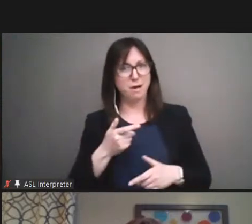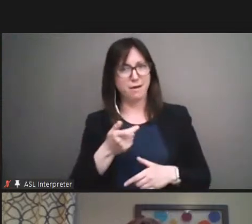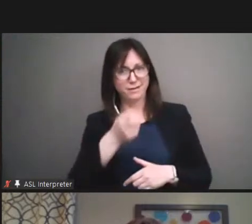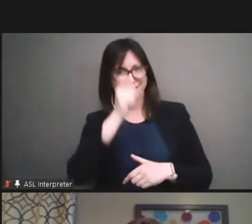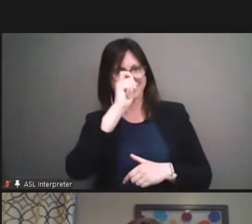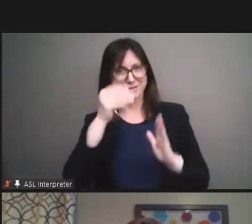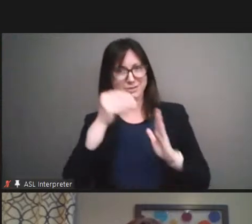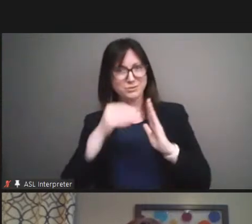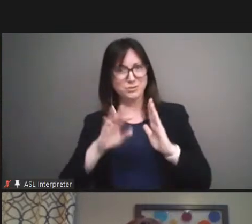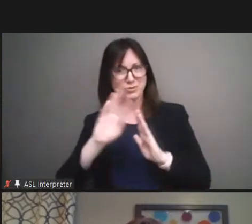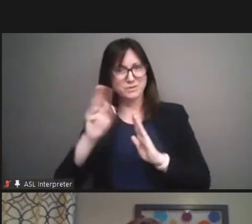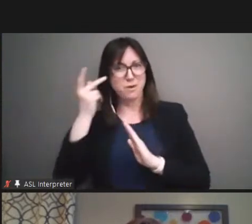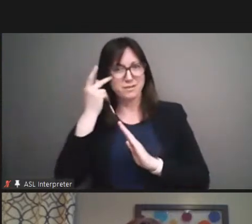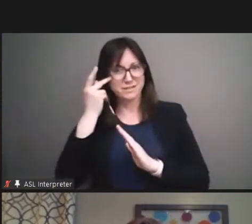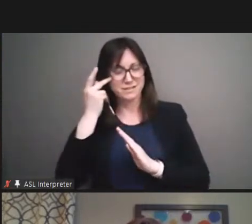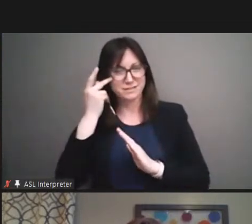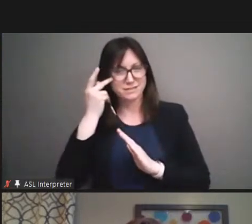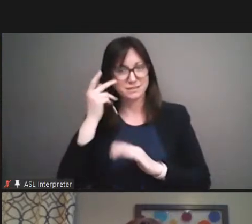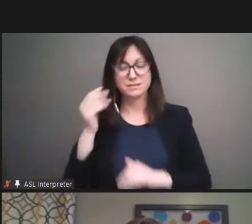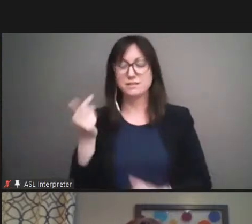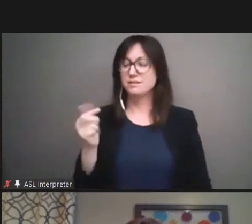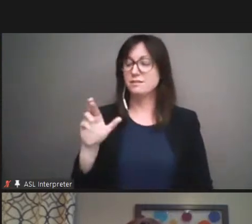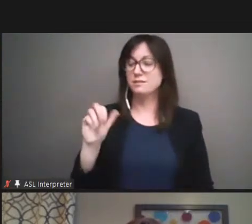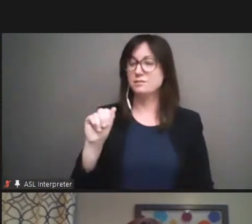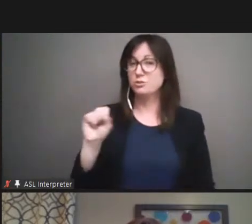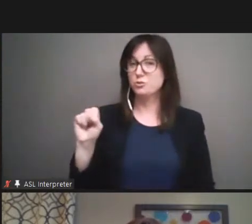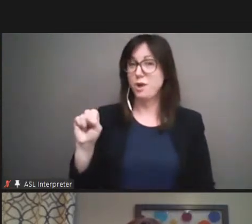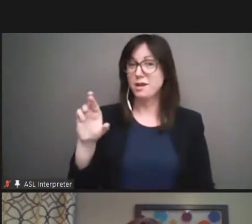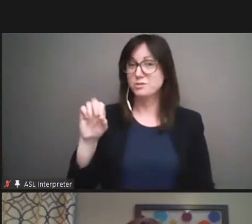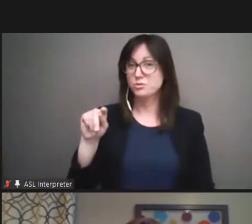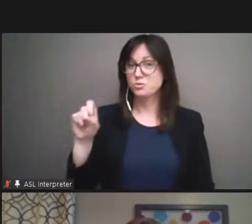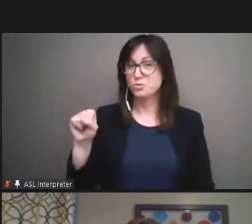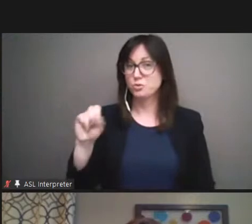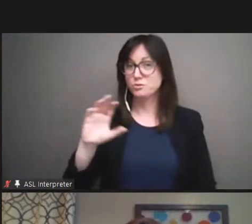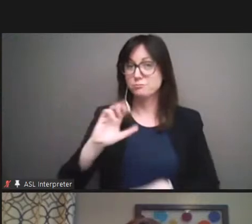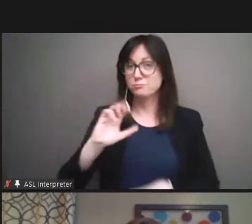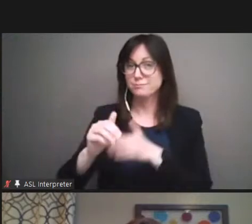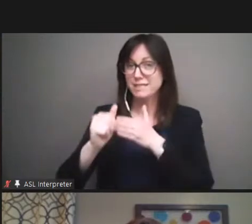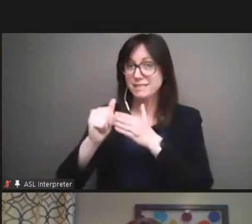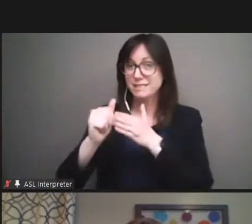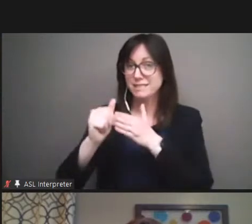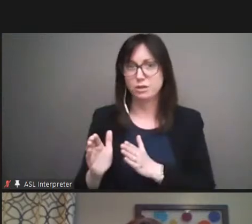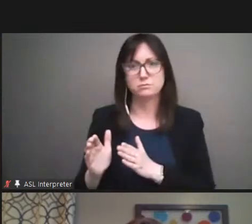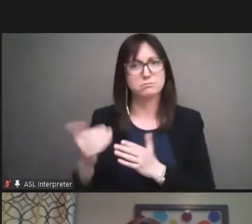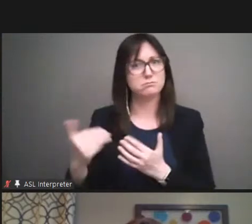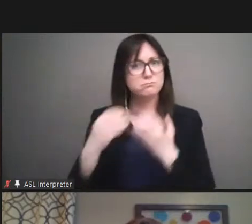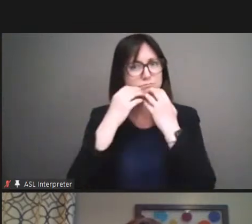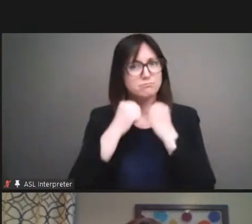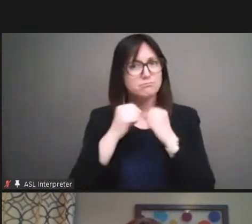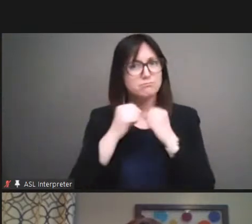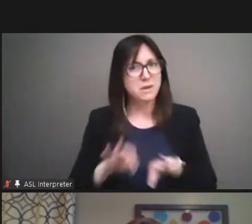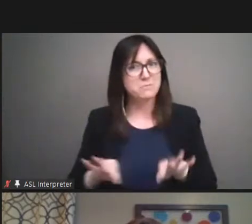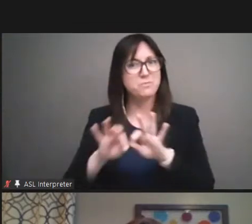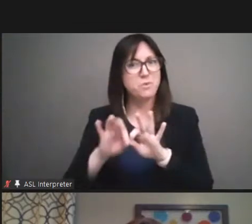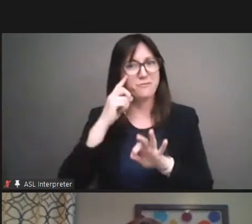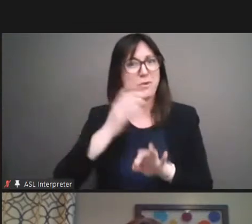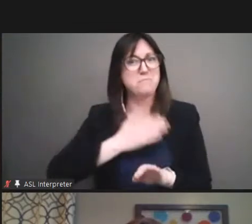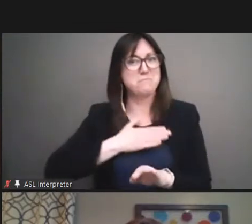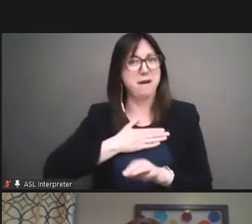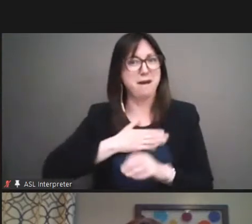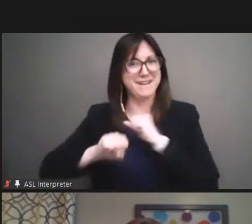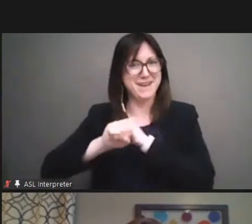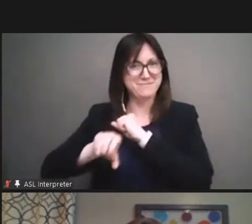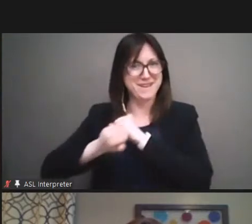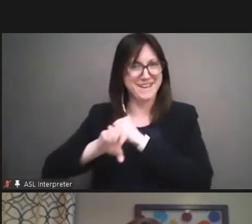perspective, grassroots leadership was one of the things that was key to the campaign that I ran when I was running